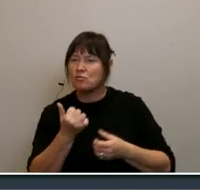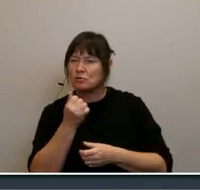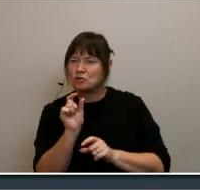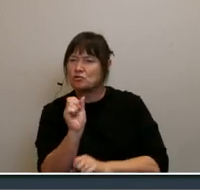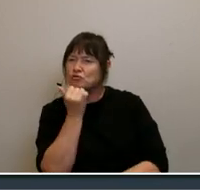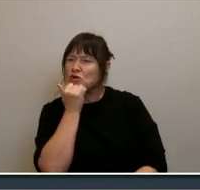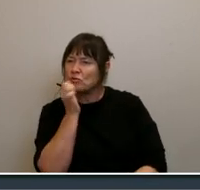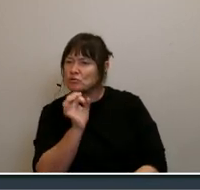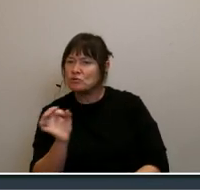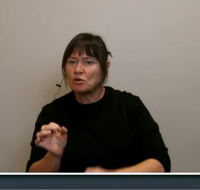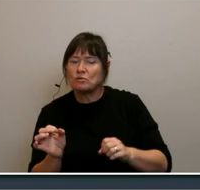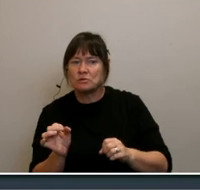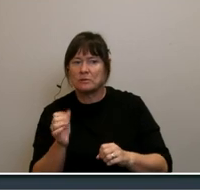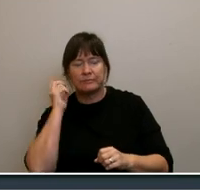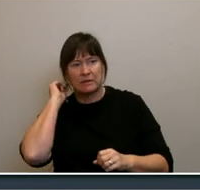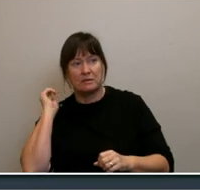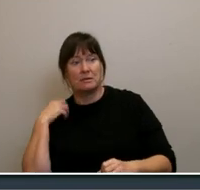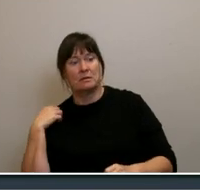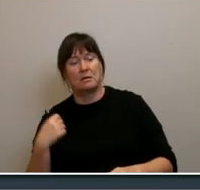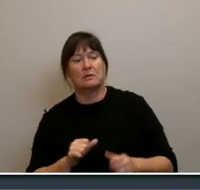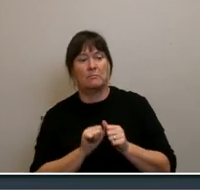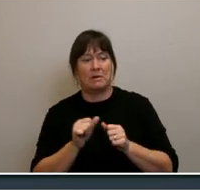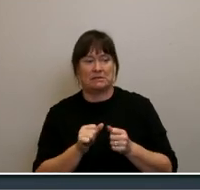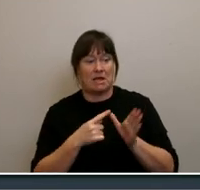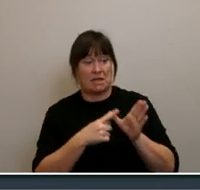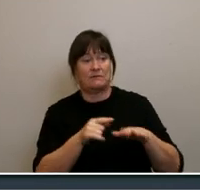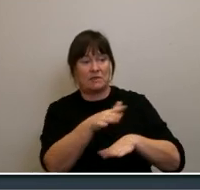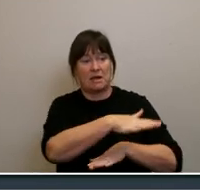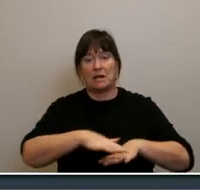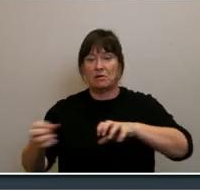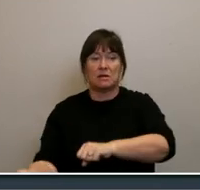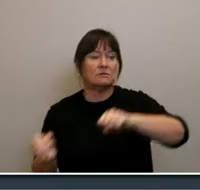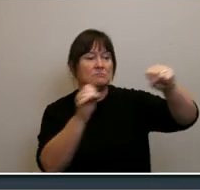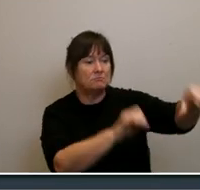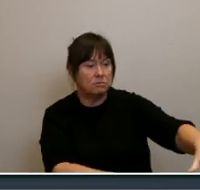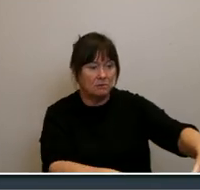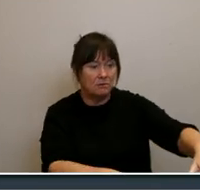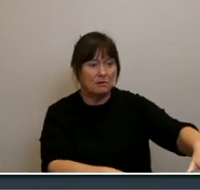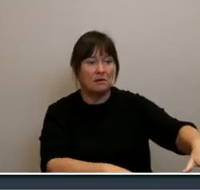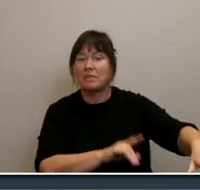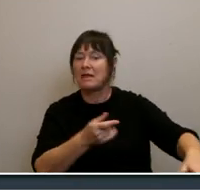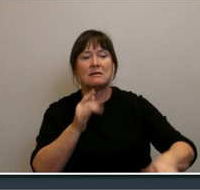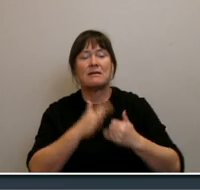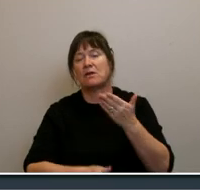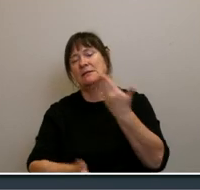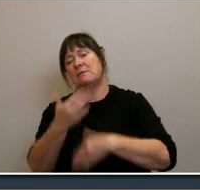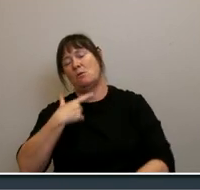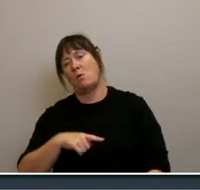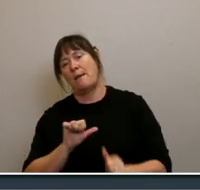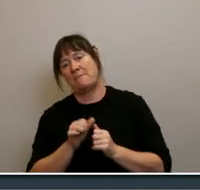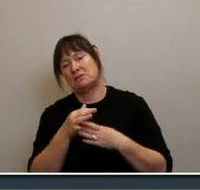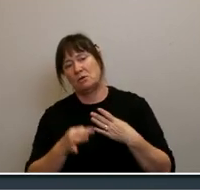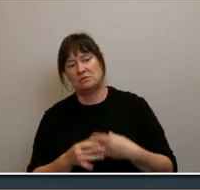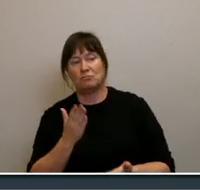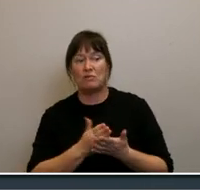to replace sand was the best long-term solution for West Shore. It was a disaster then, and it's a disaster now,